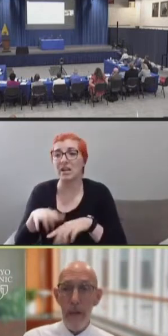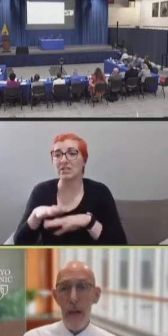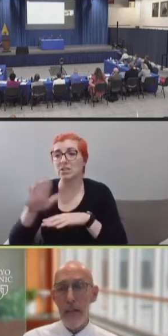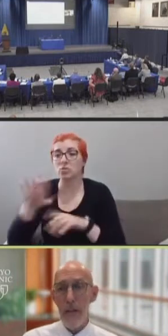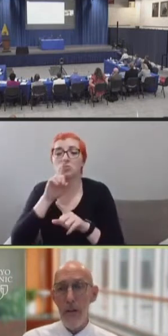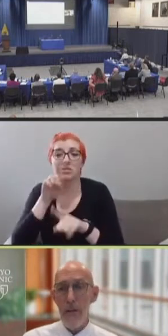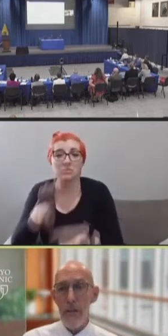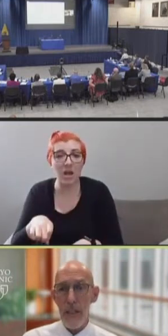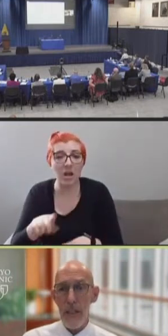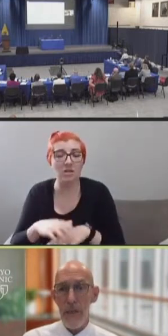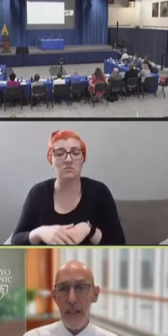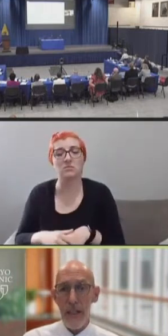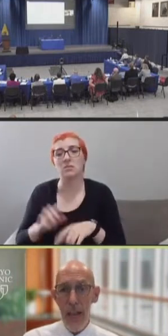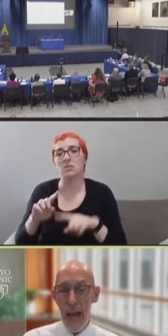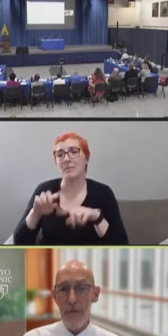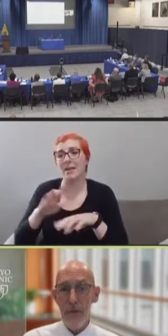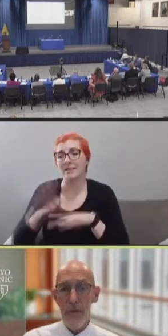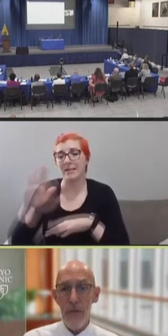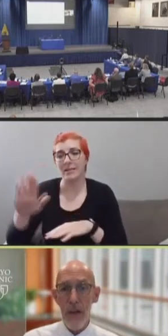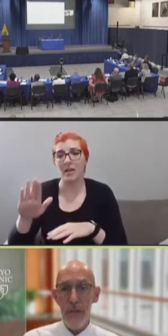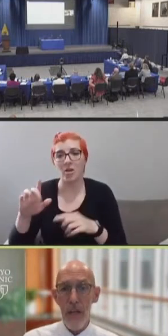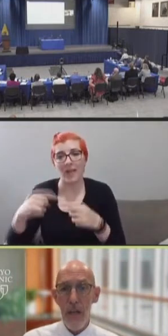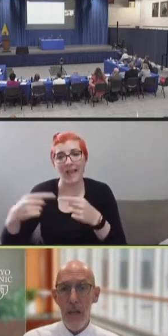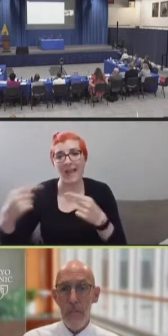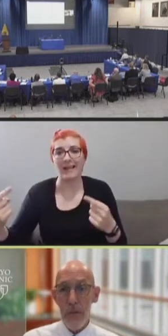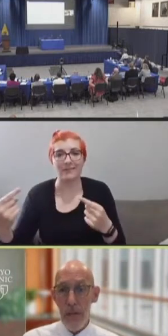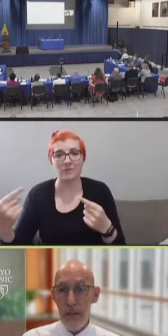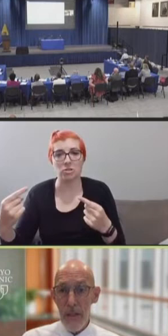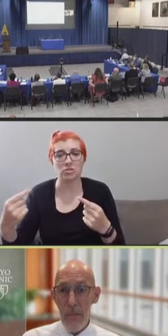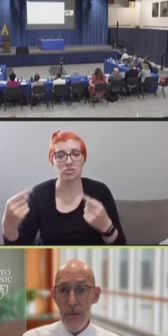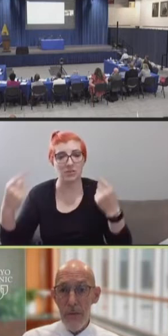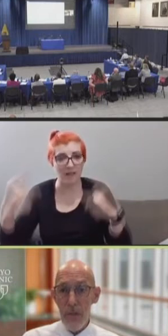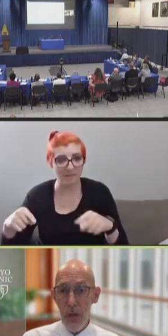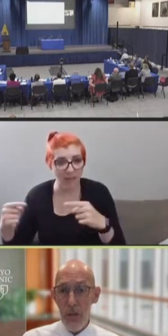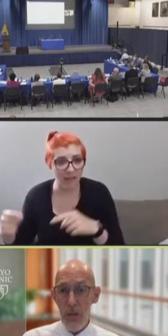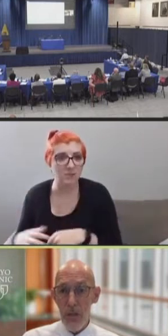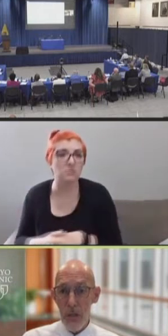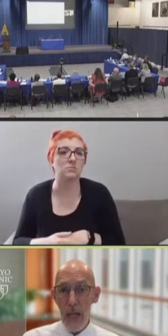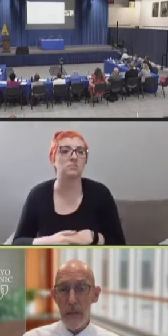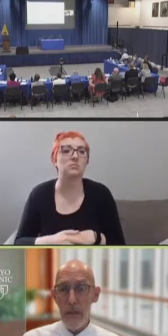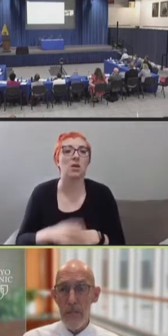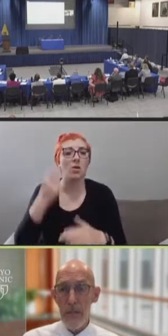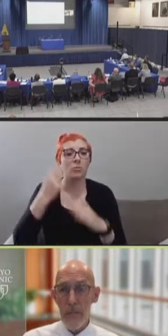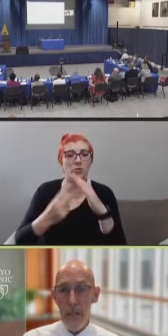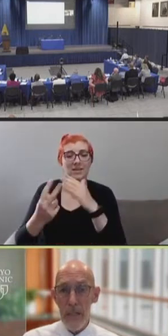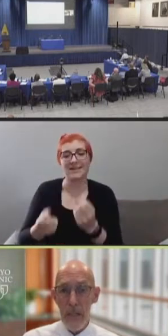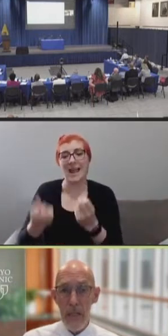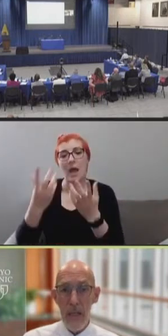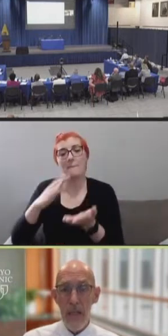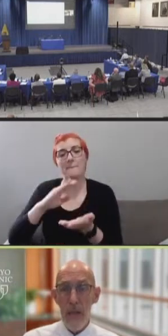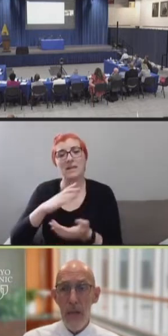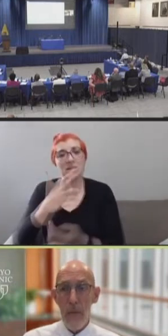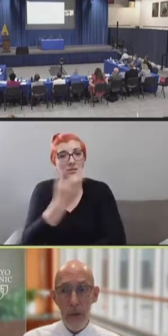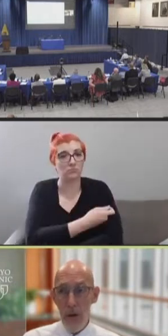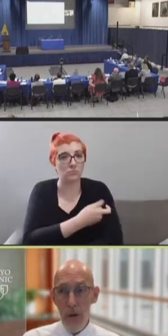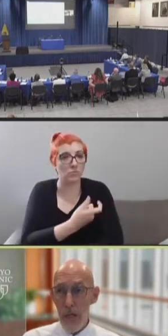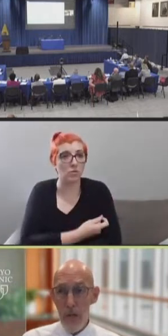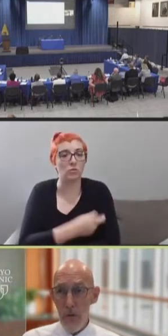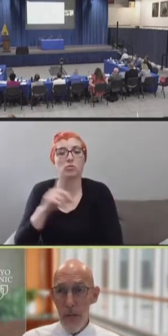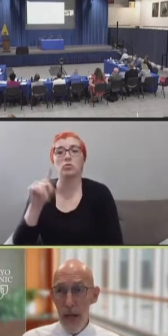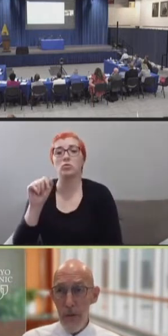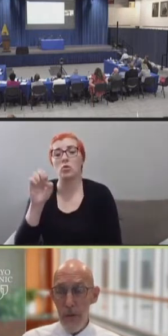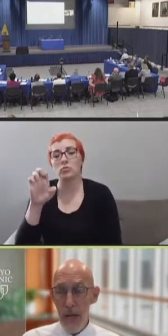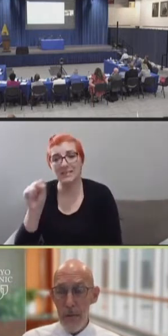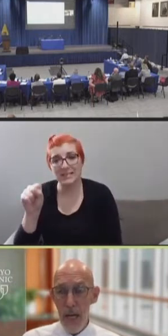on the likelihood of a significant adverse event, predict the number of doses likely to be needed. We can already